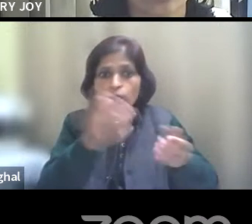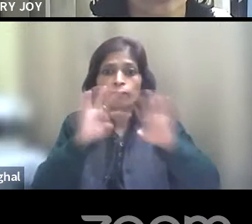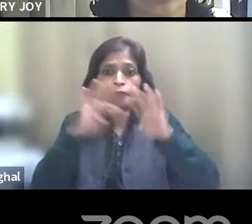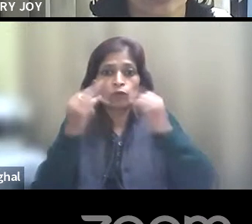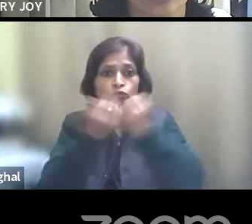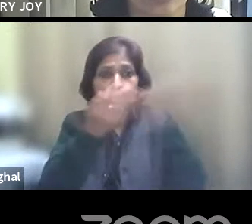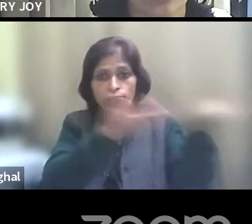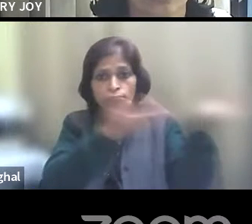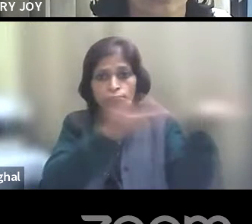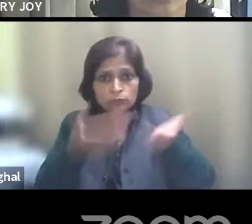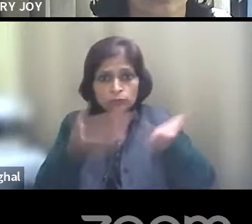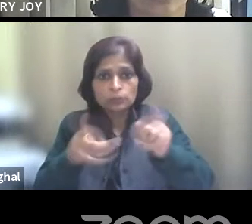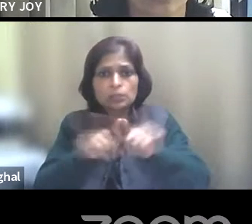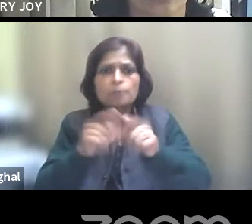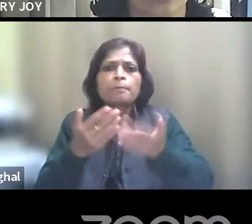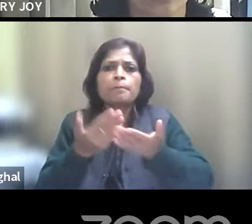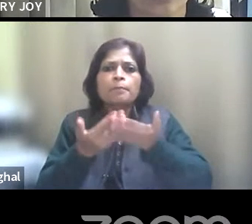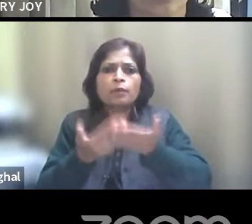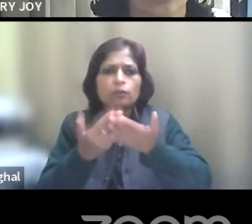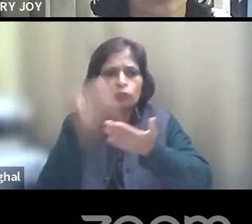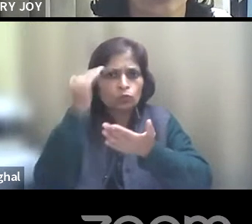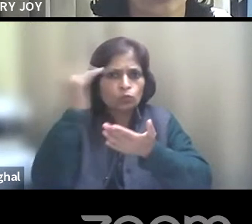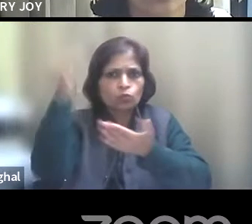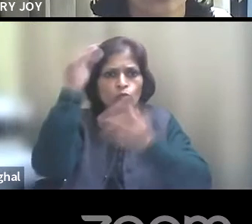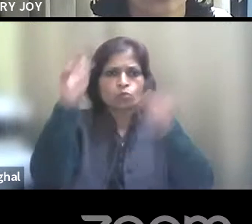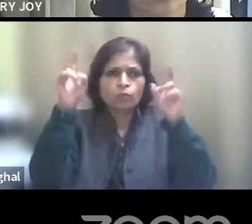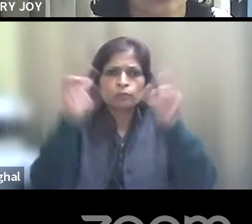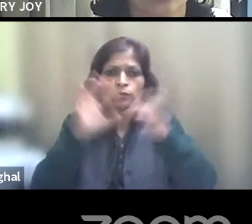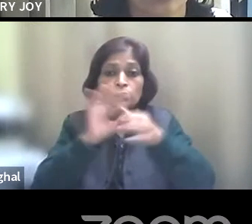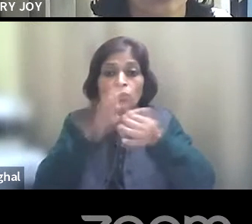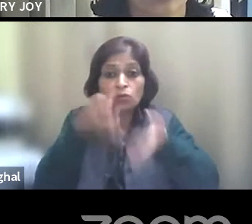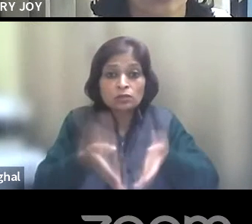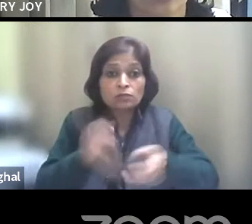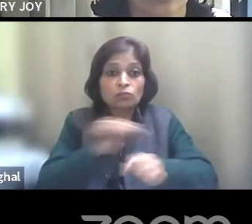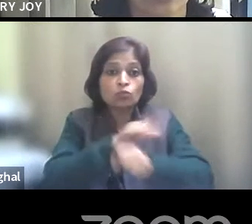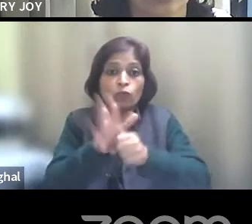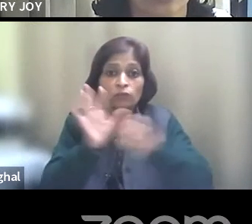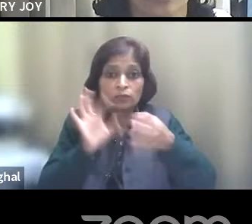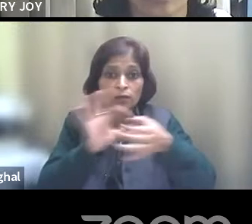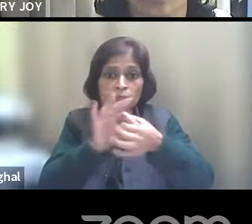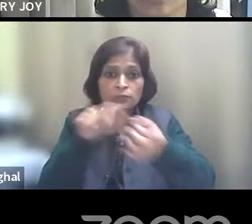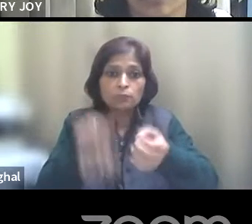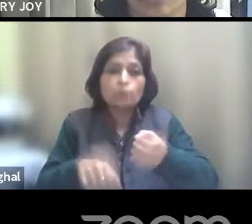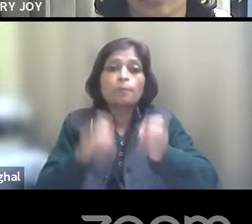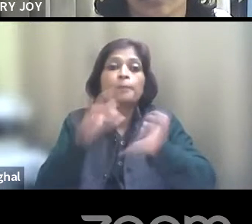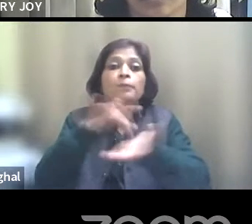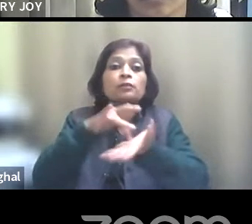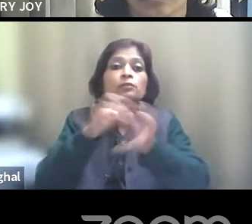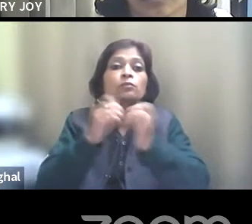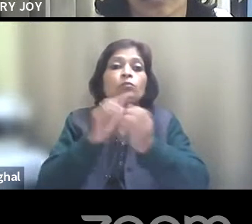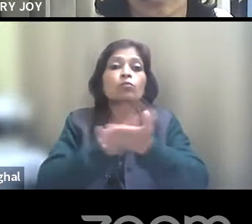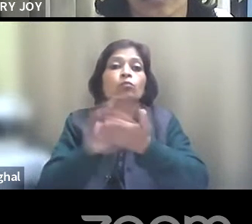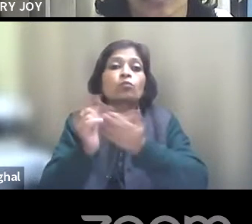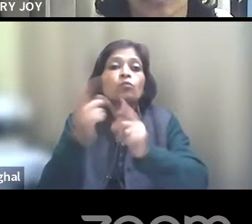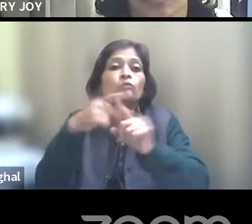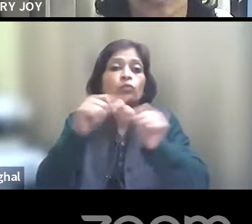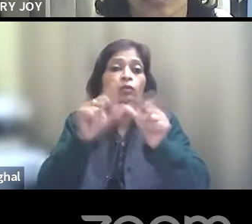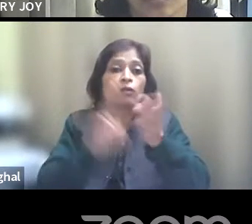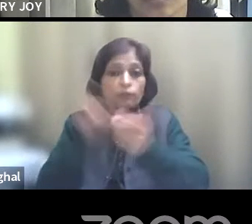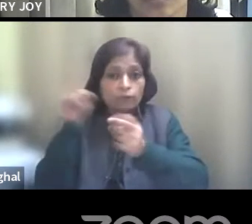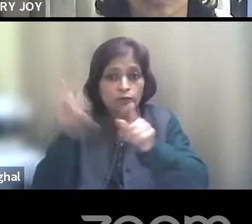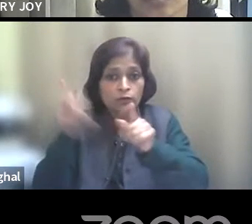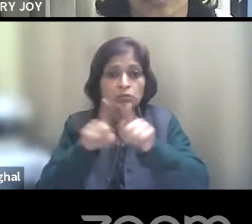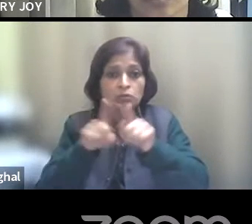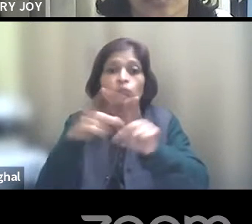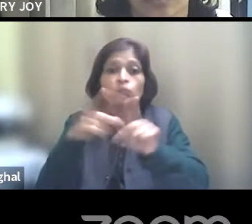with education, and particularly during this time of pandemic, in Bhutan. So I really feel immense